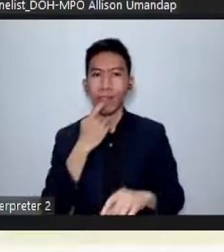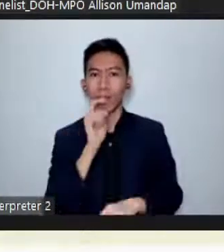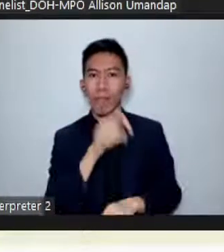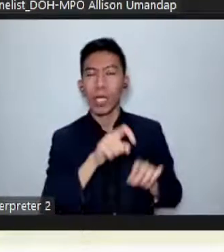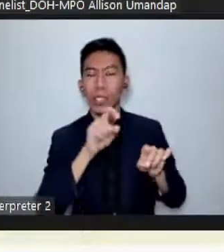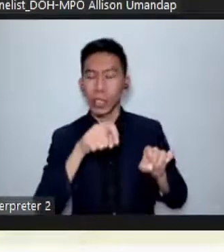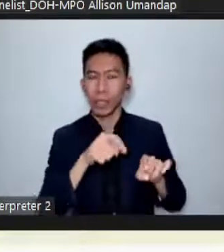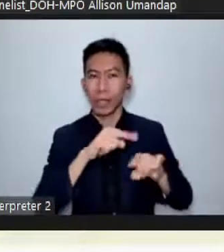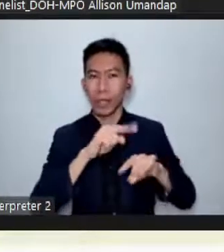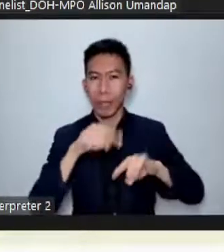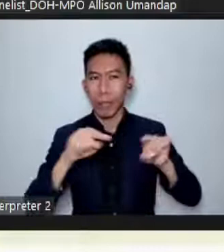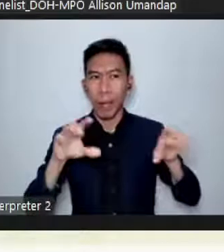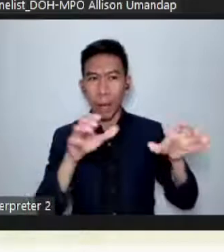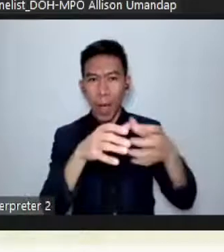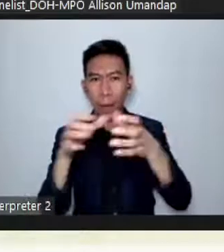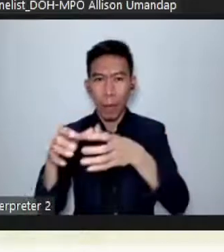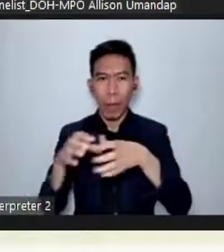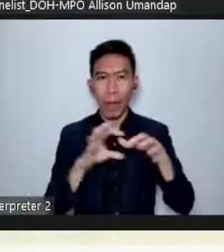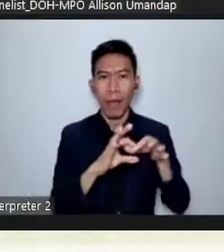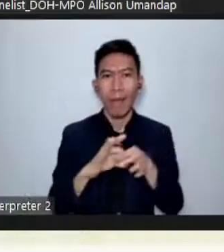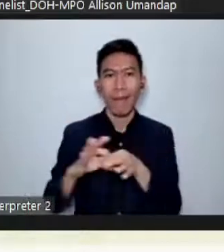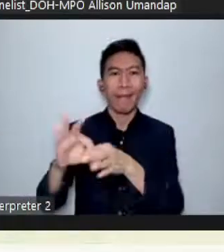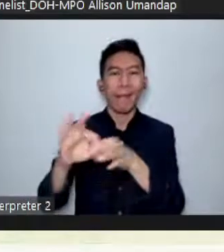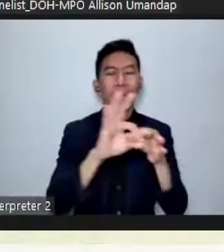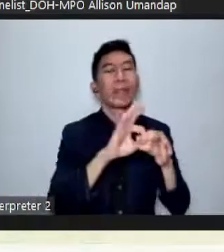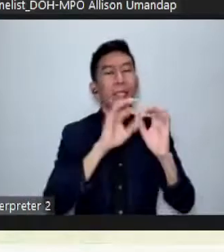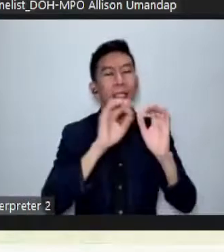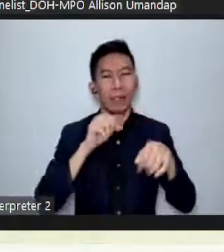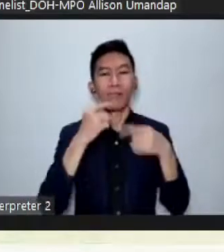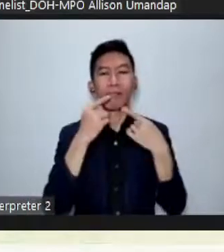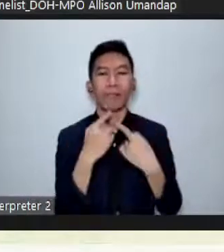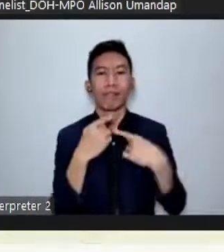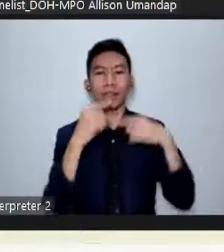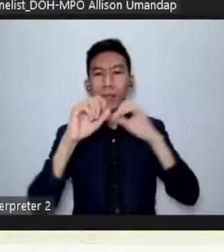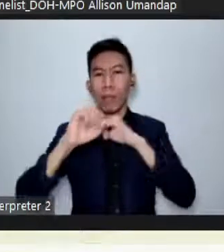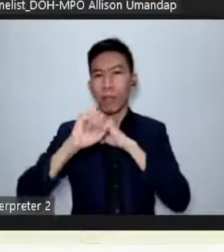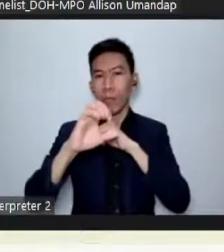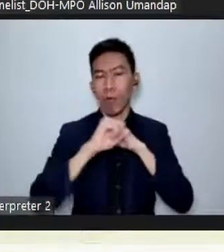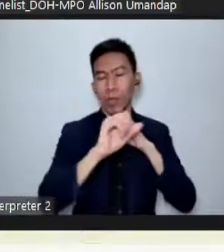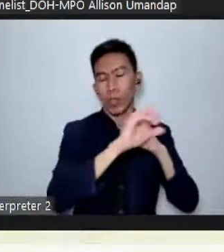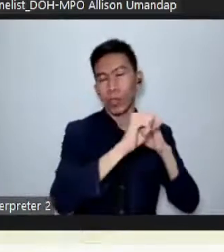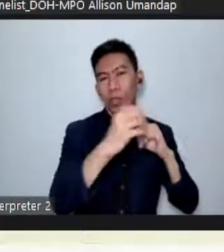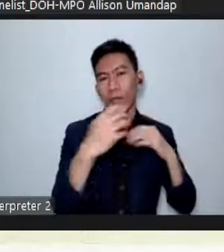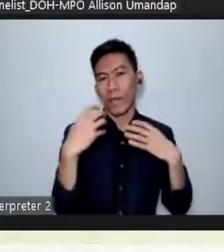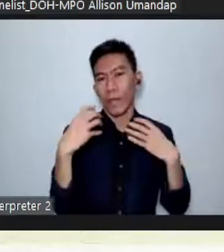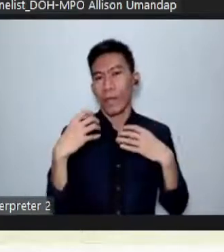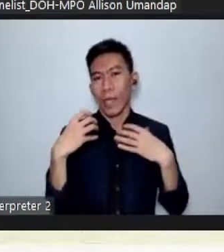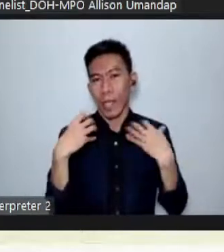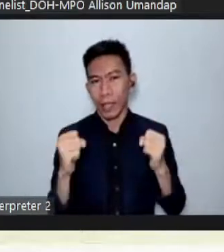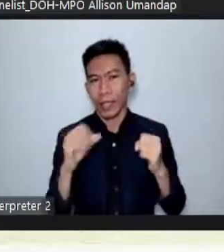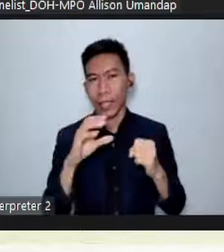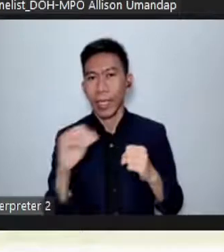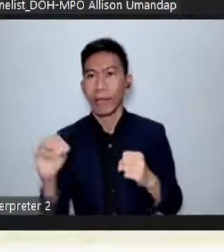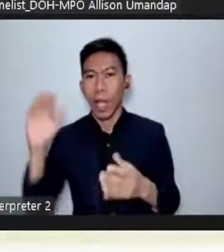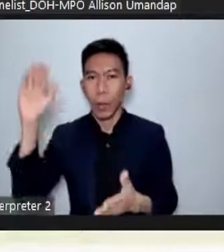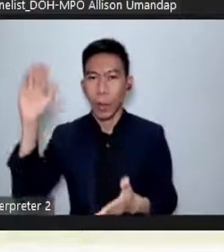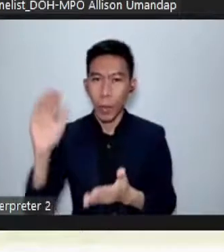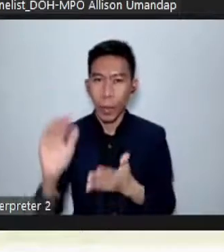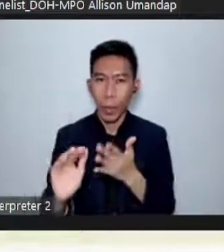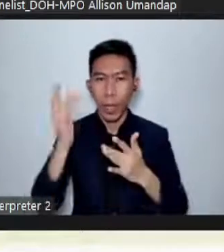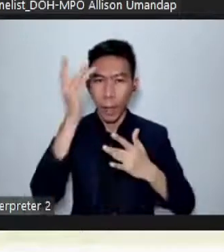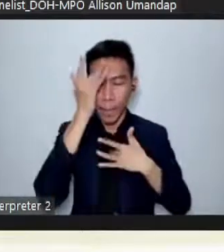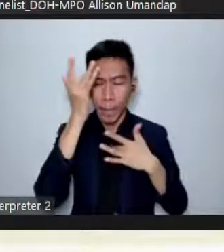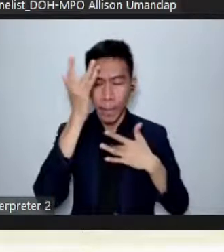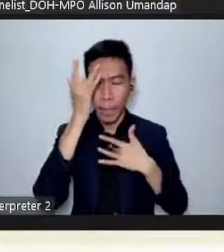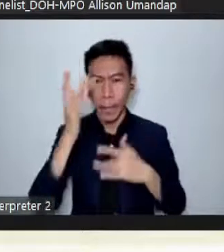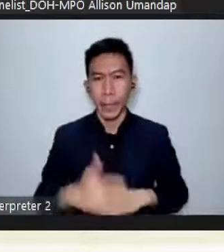be required for a more effective health promotion and disease prevention campaign. And when we